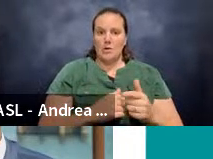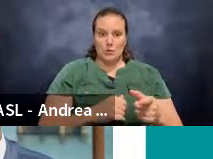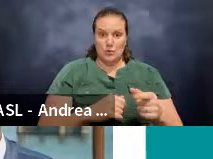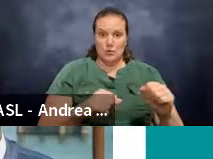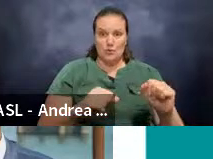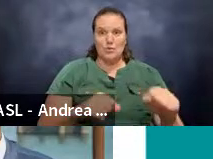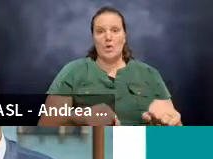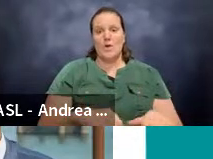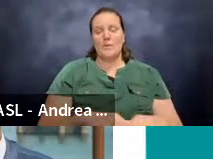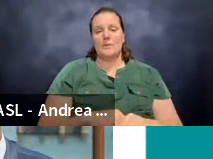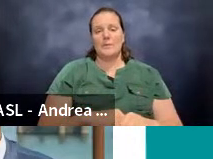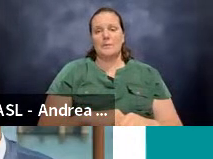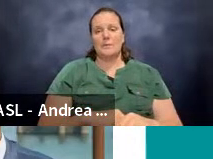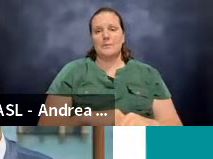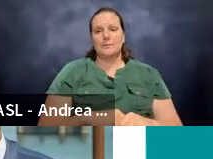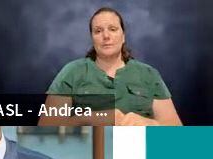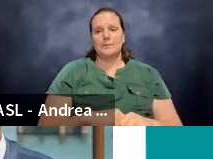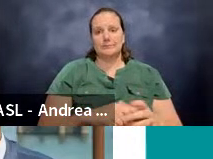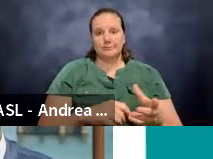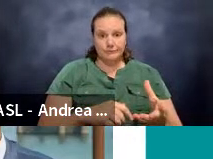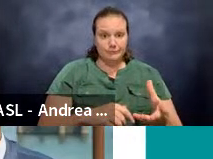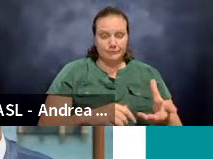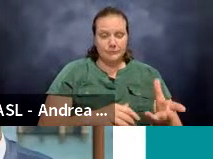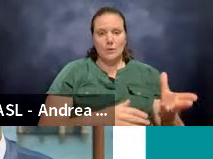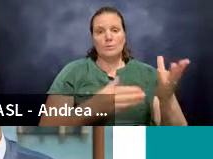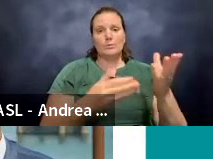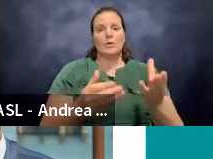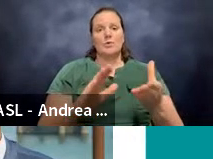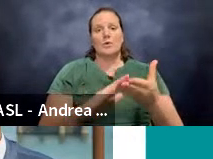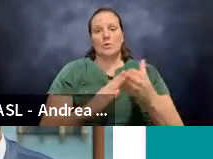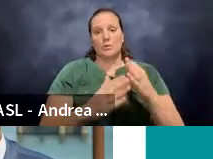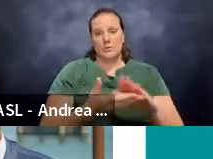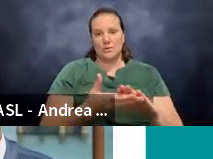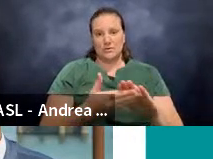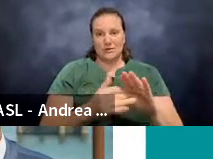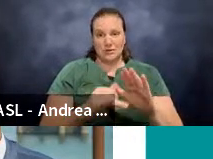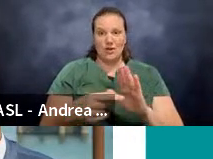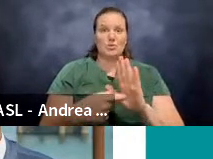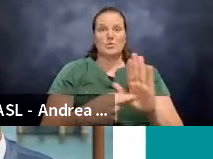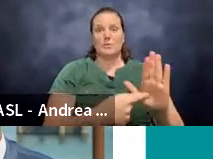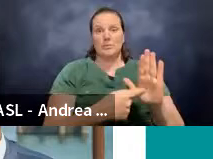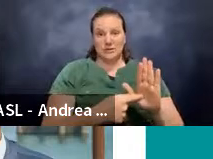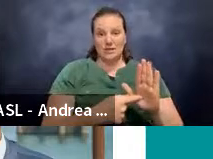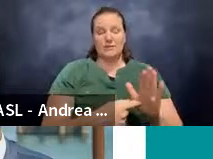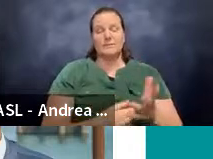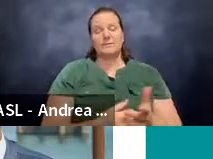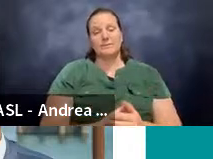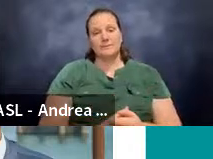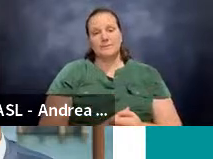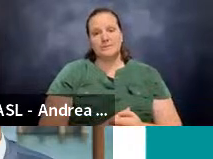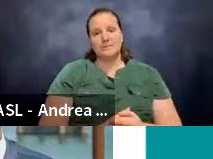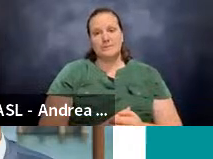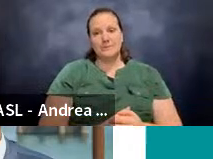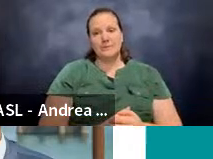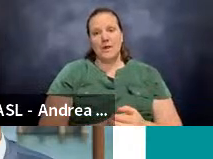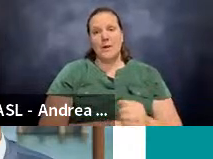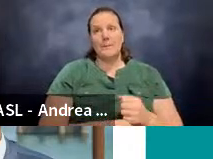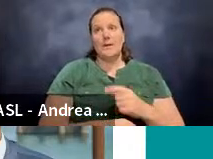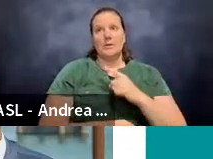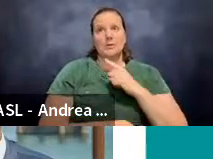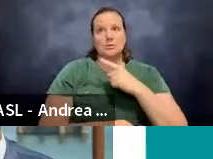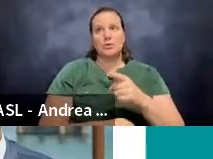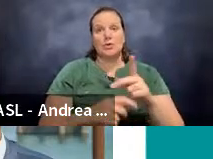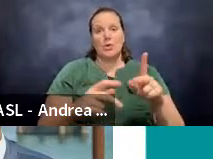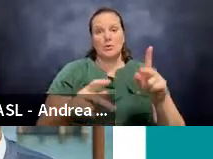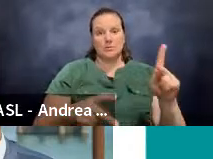can take this to your communities that you represent and make sure that those folks